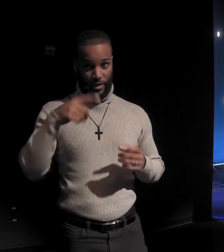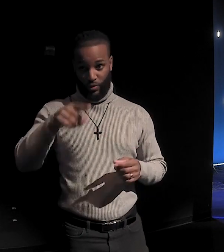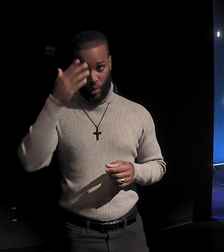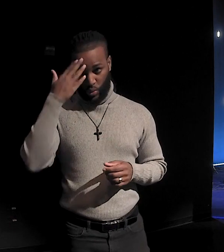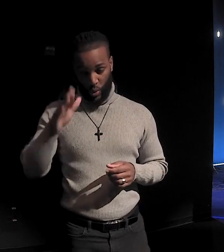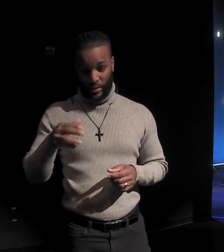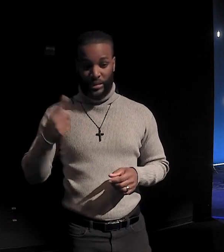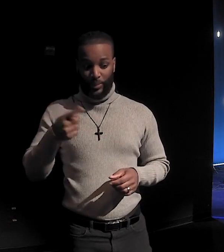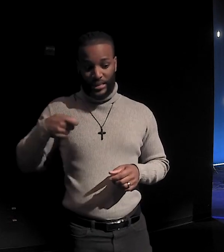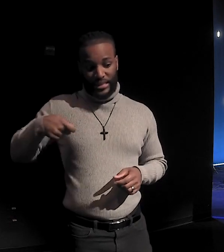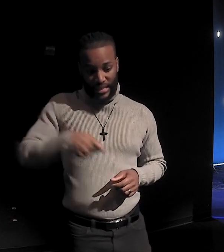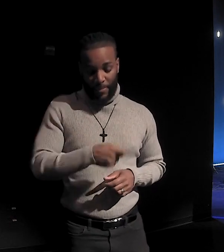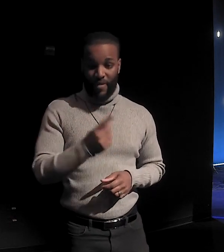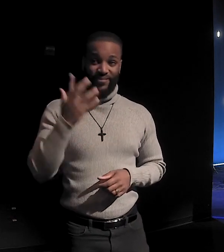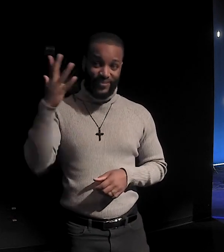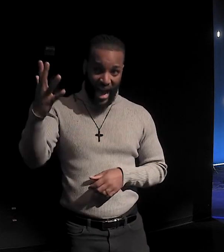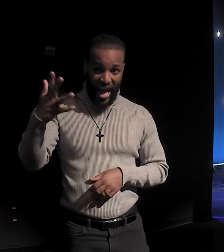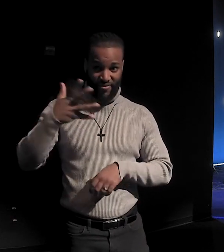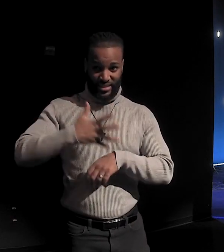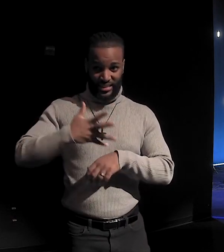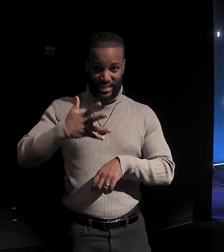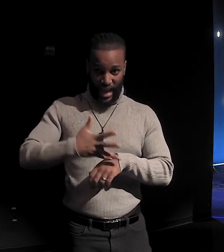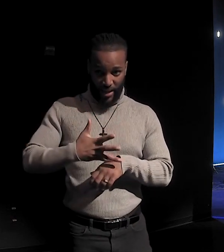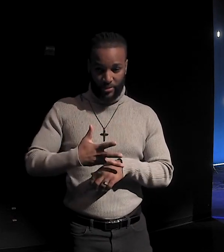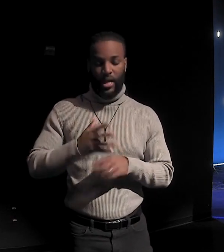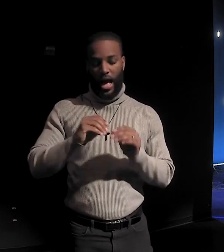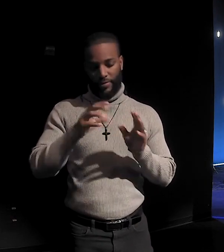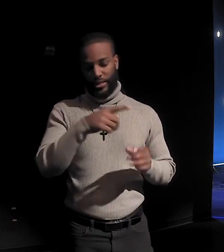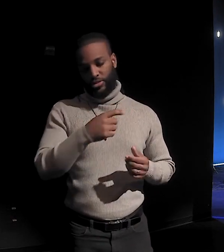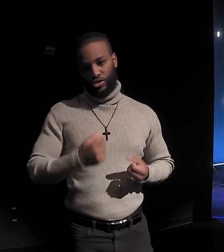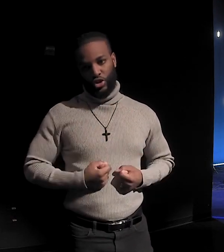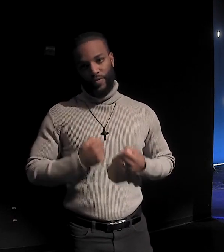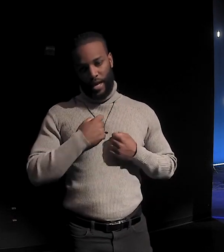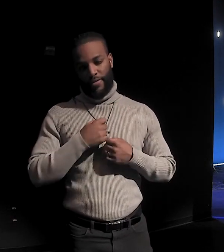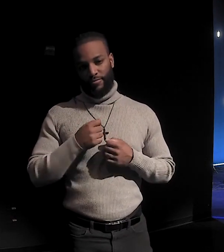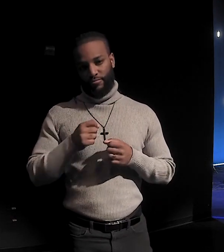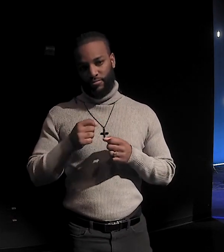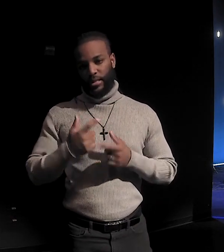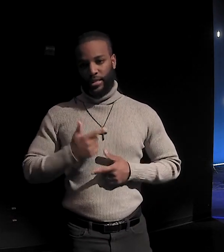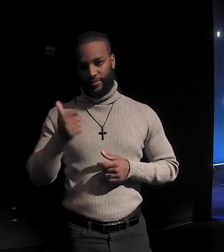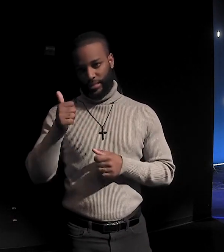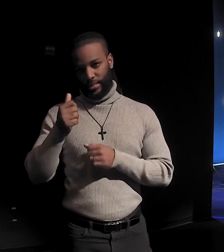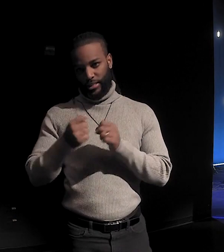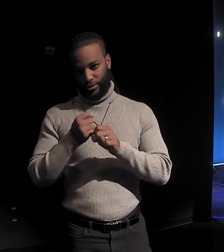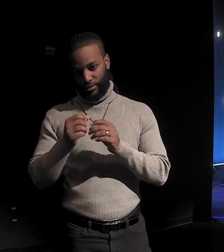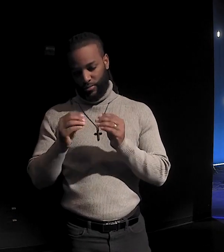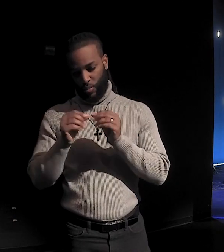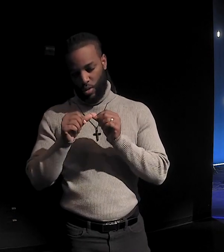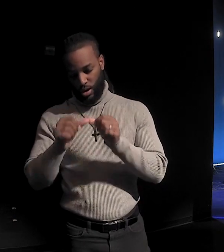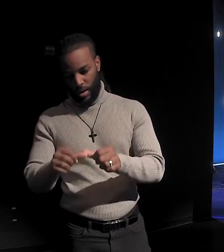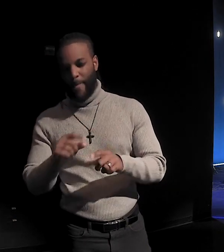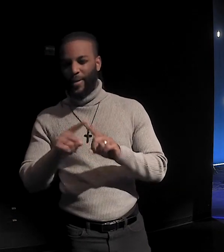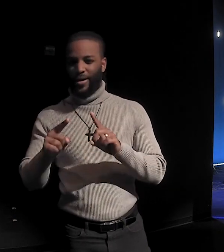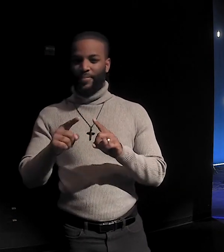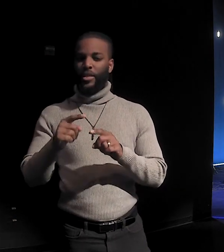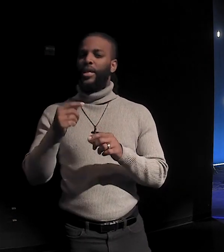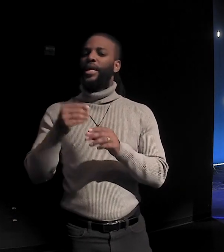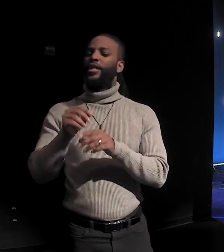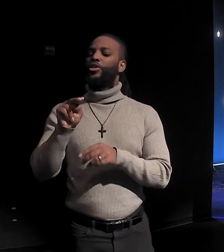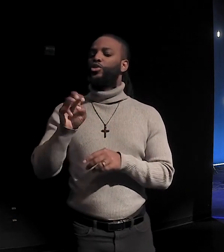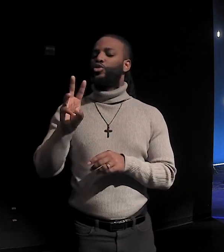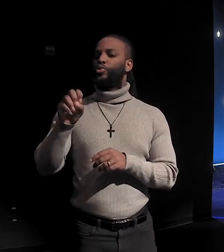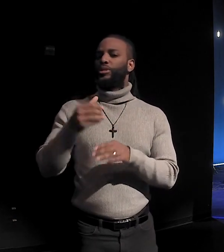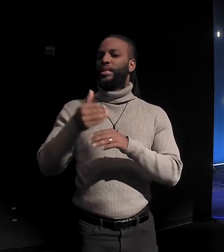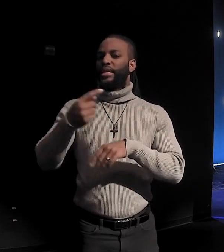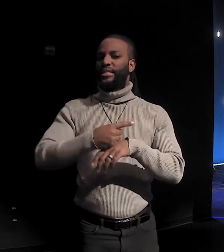stabbed 5 times, and they rushed him to the hospital. Obviously, he survived. He lived for another 10 years. But in the newspapers the next day, it